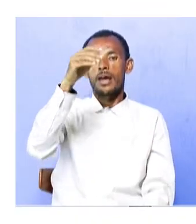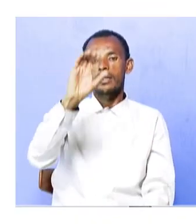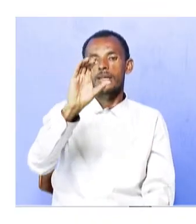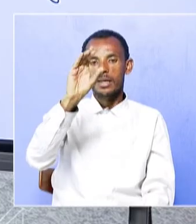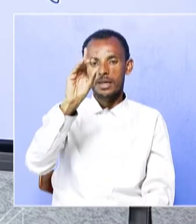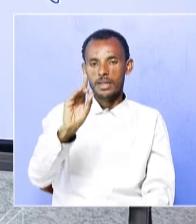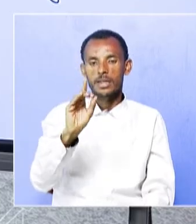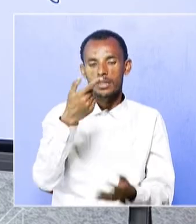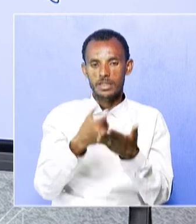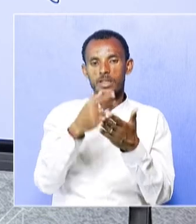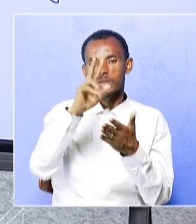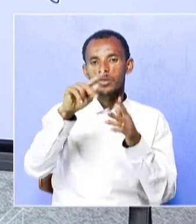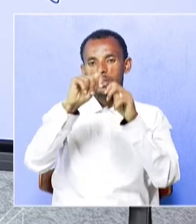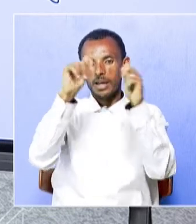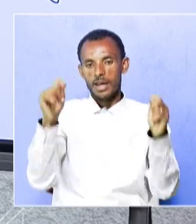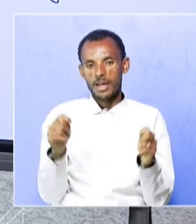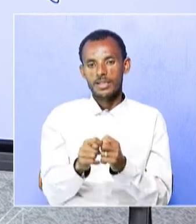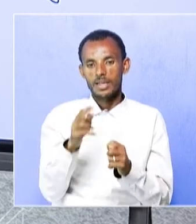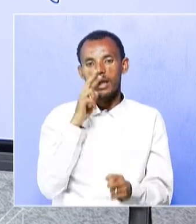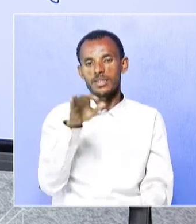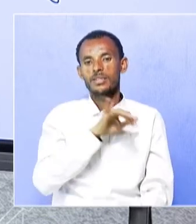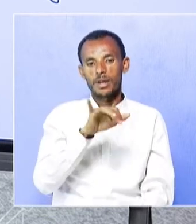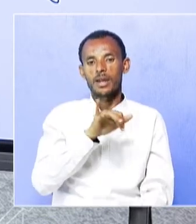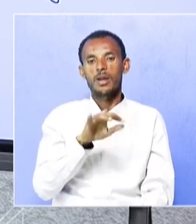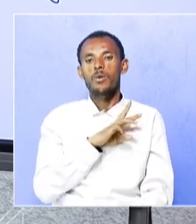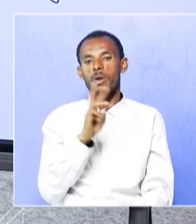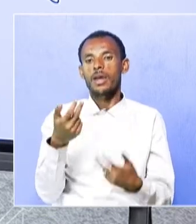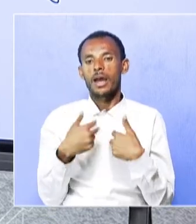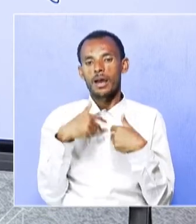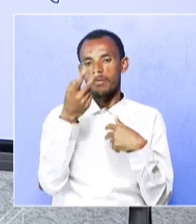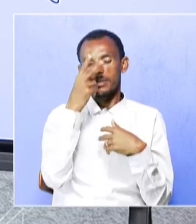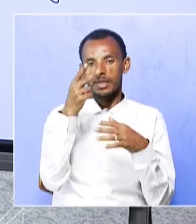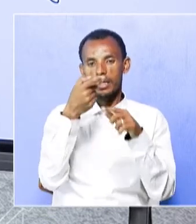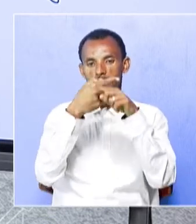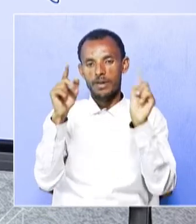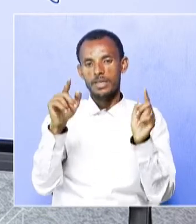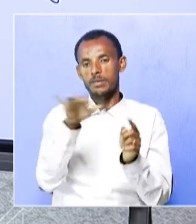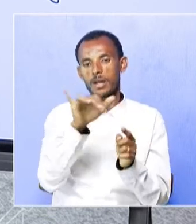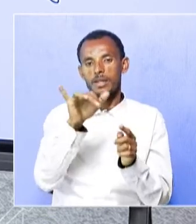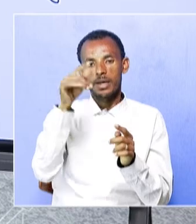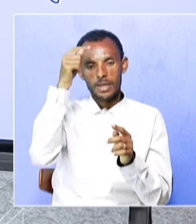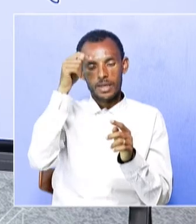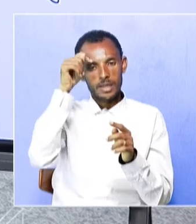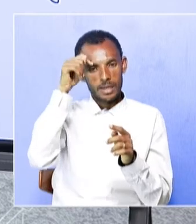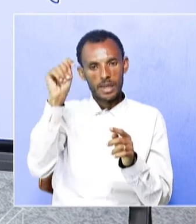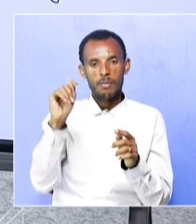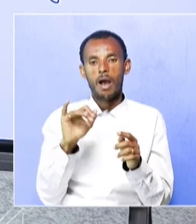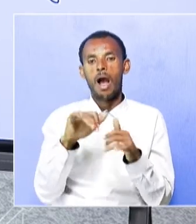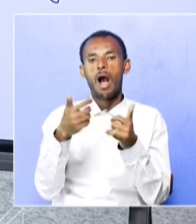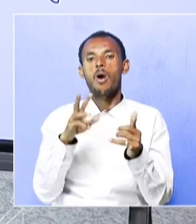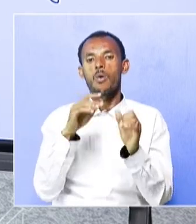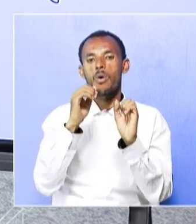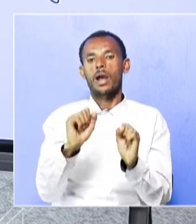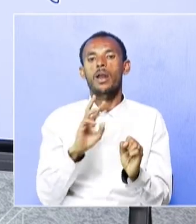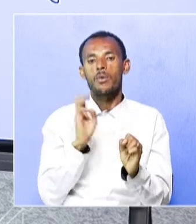ACD. These two triangles are similar. Okay, we have seen different similarity theorems. Okay, how can we say these